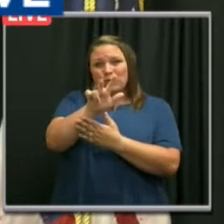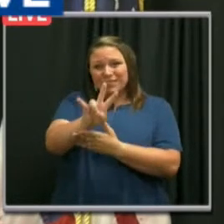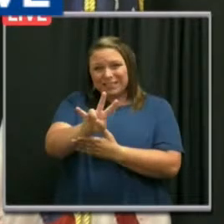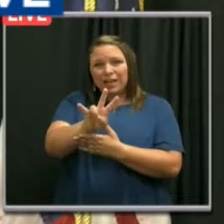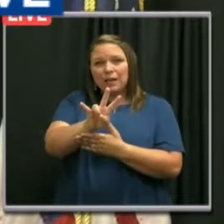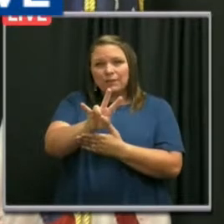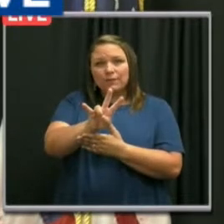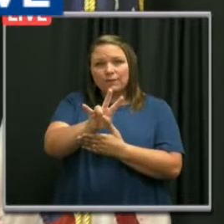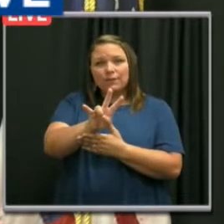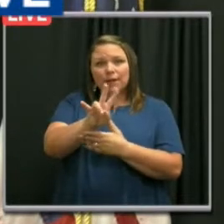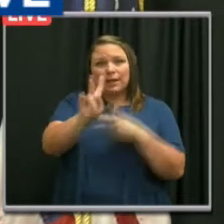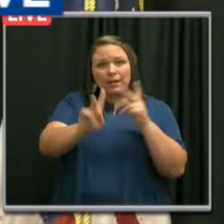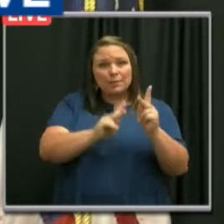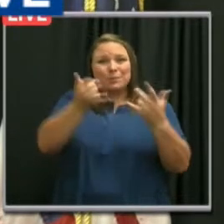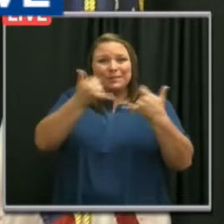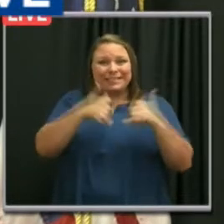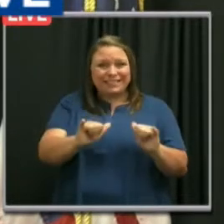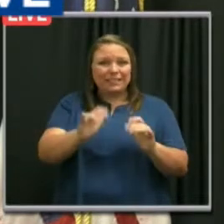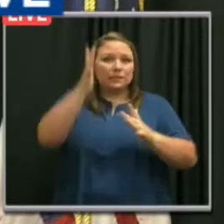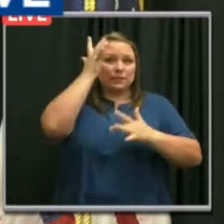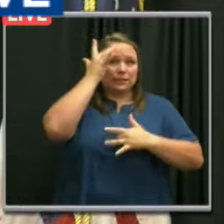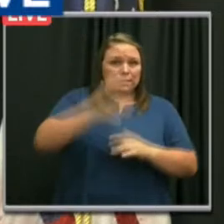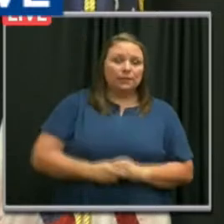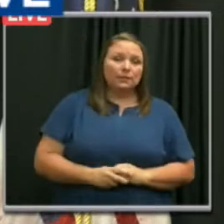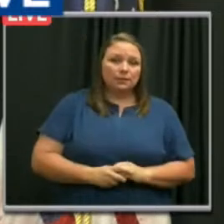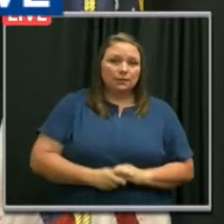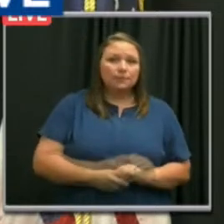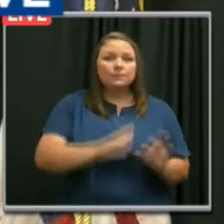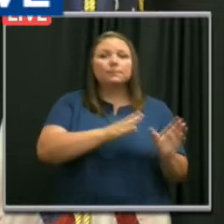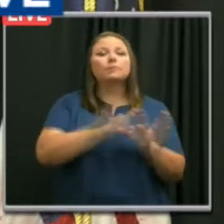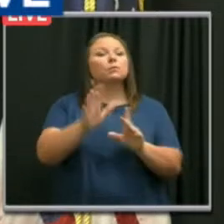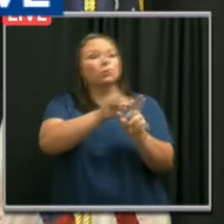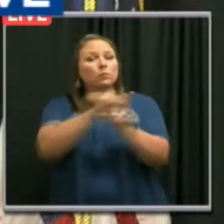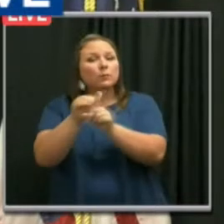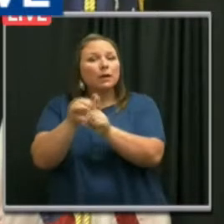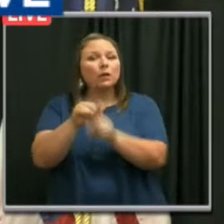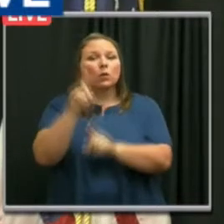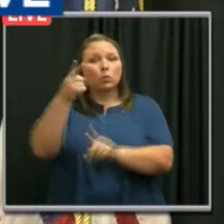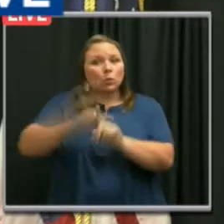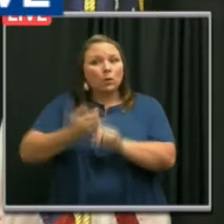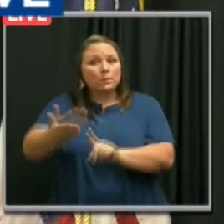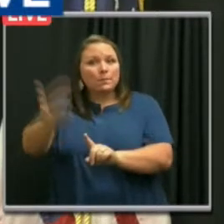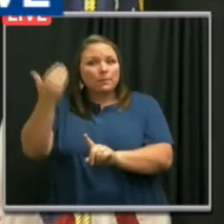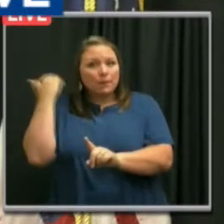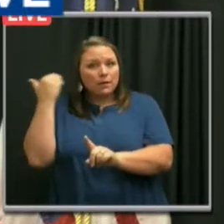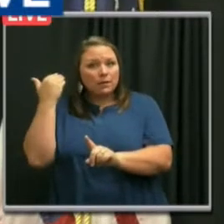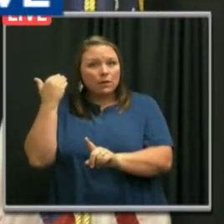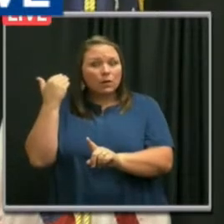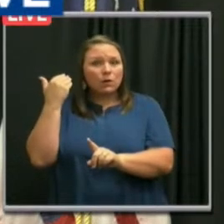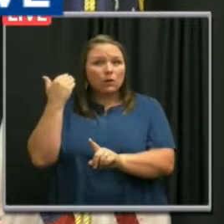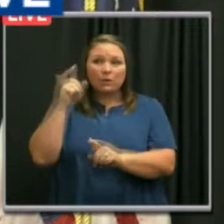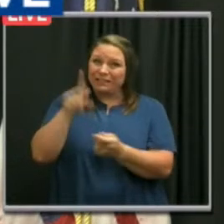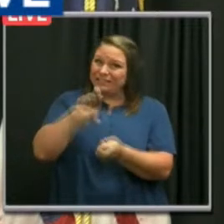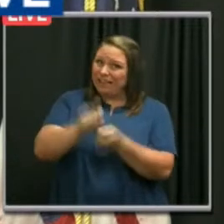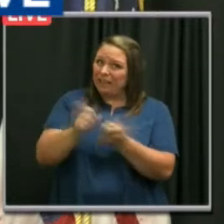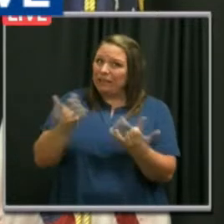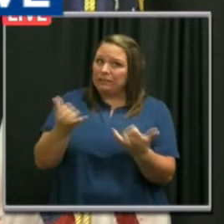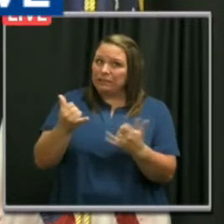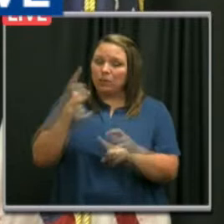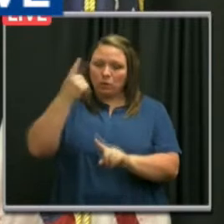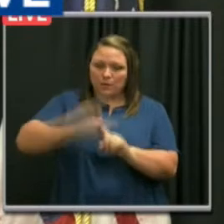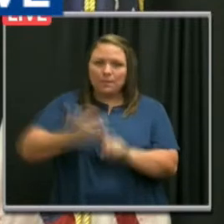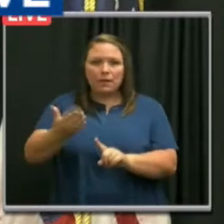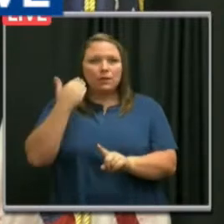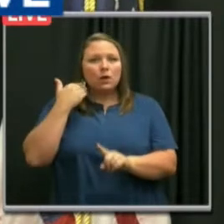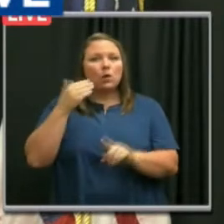1,437 cases are active in our city. As a reminder, 1 month ago, in fact, I think 1 month ago exactly today,